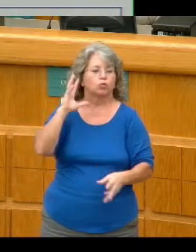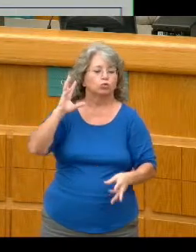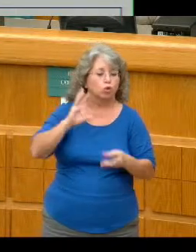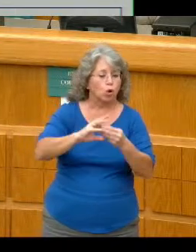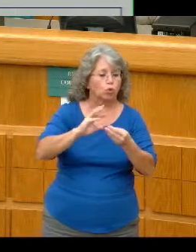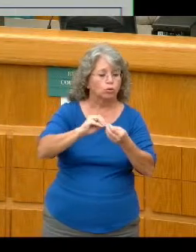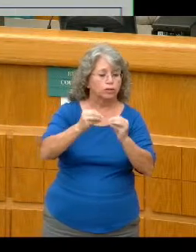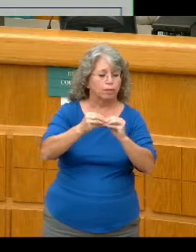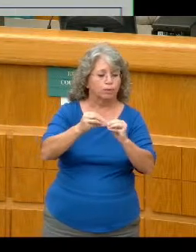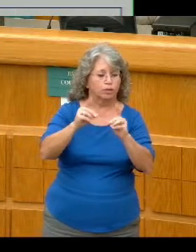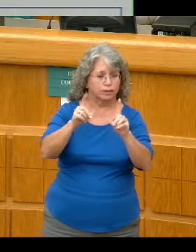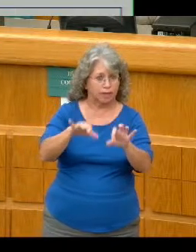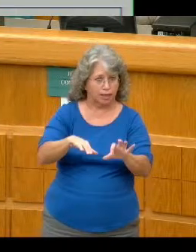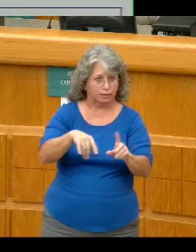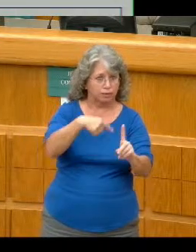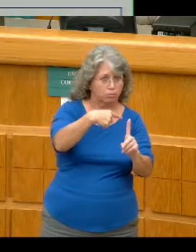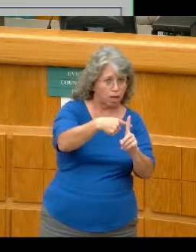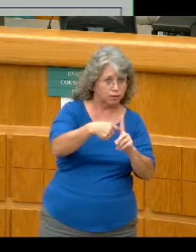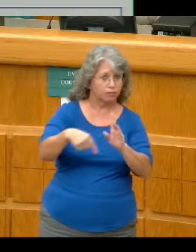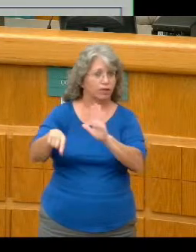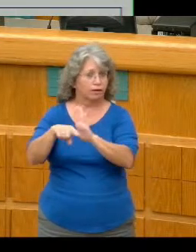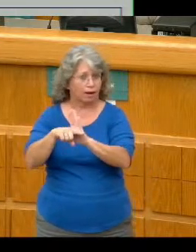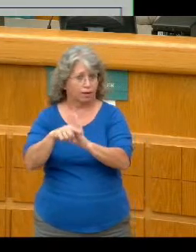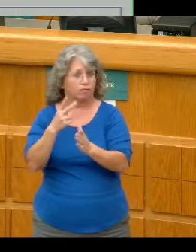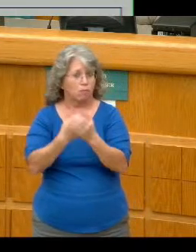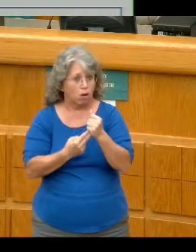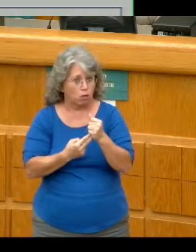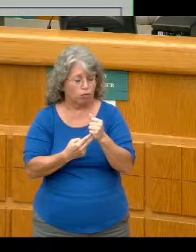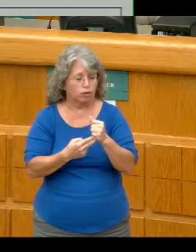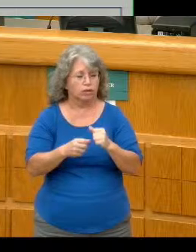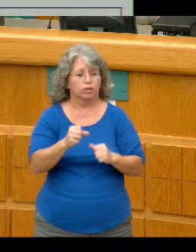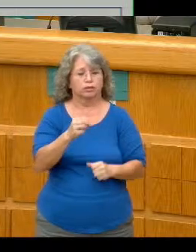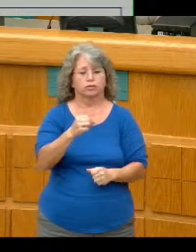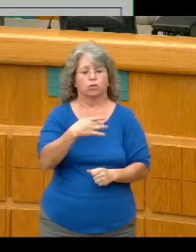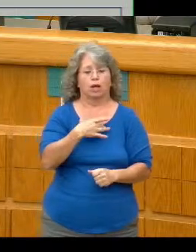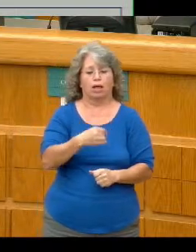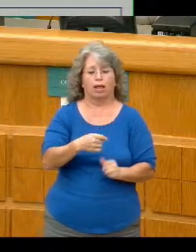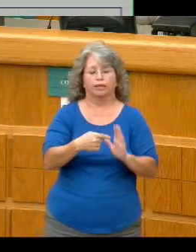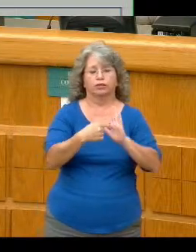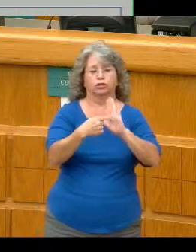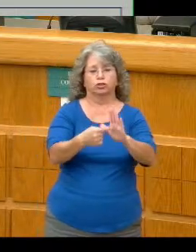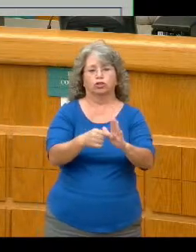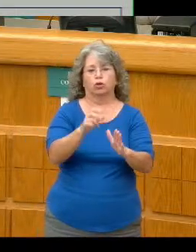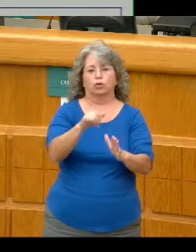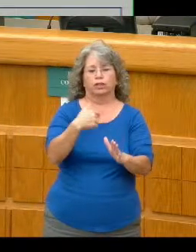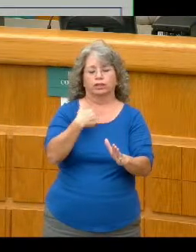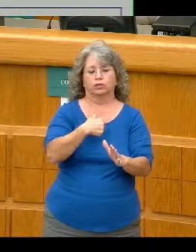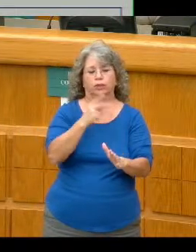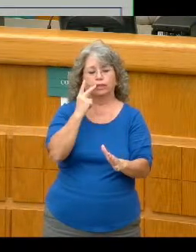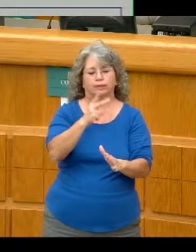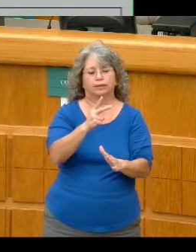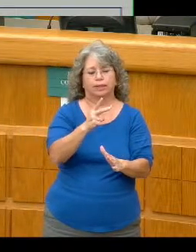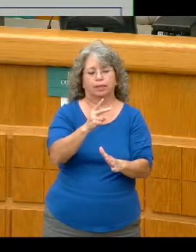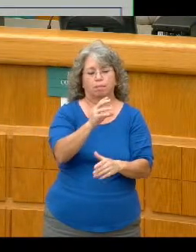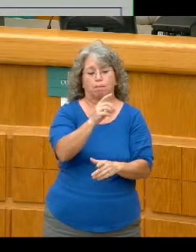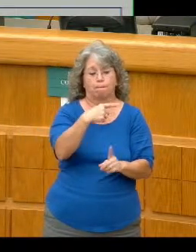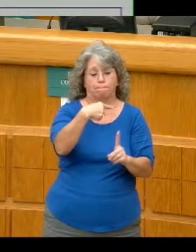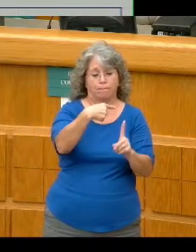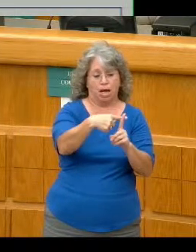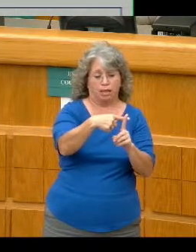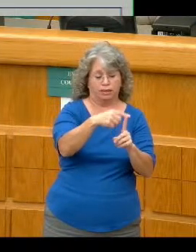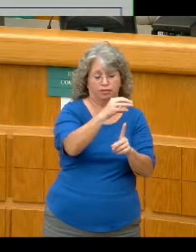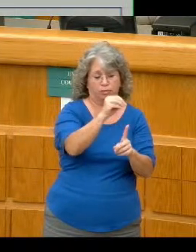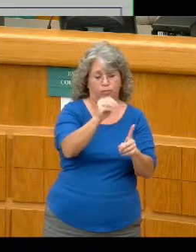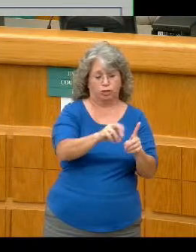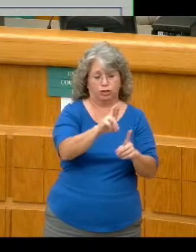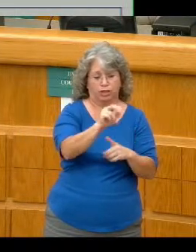people tested negative, which we don't always know. And so that's why I like to show this, and we get a percent positive rate